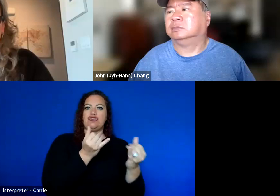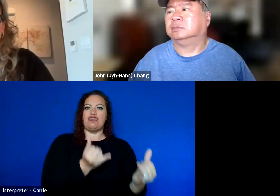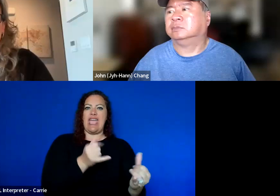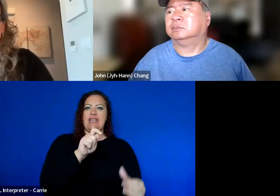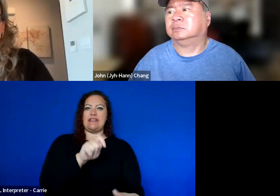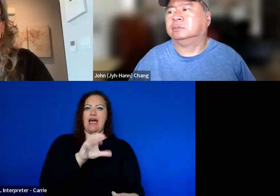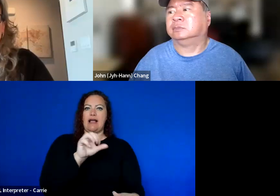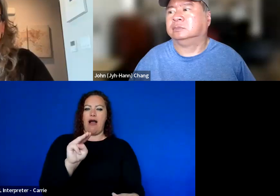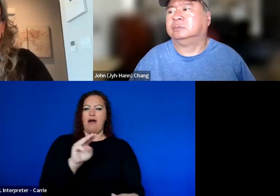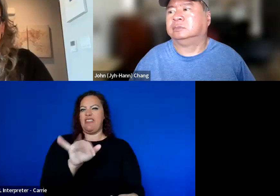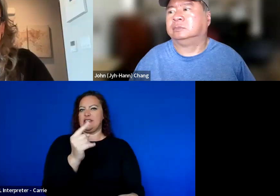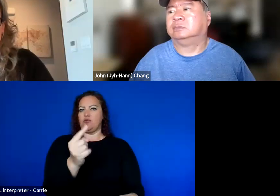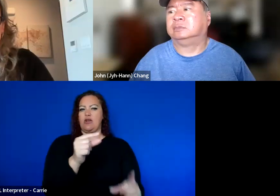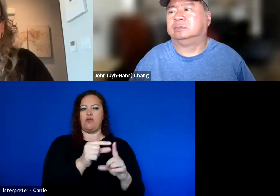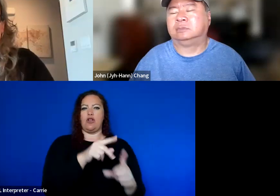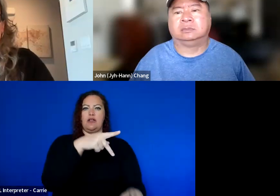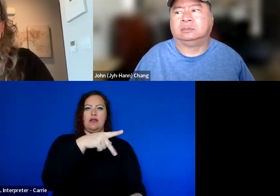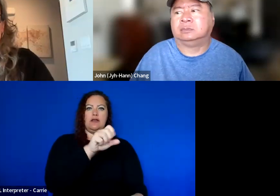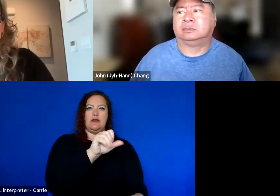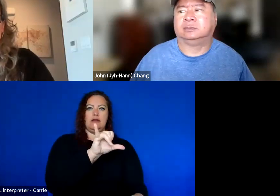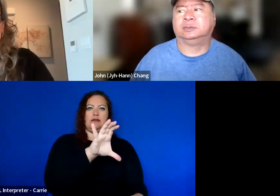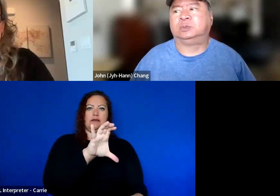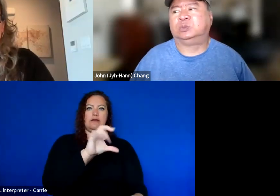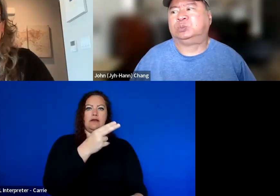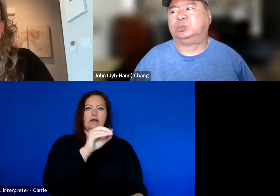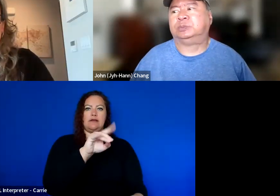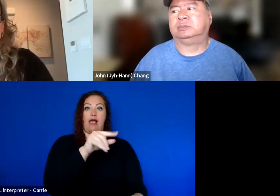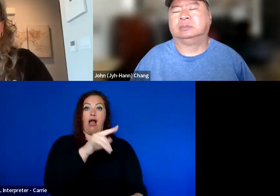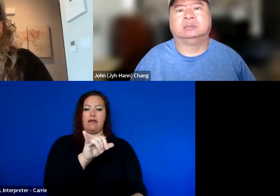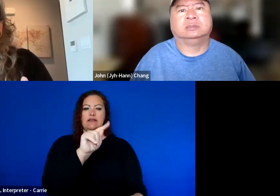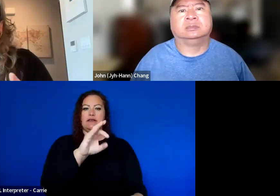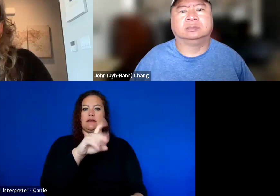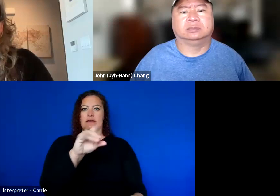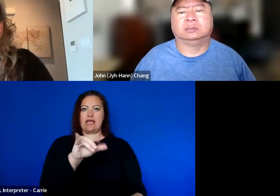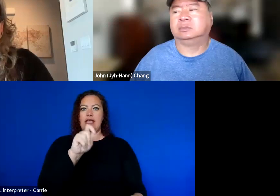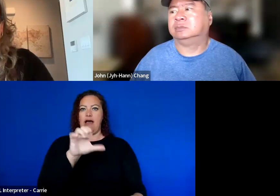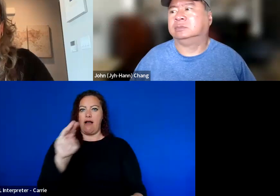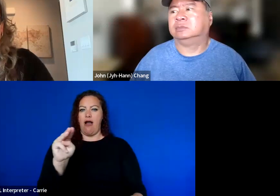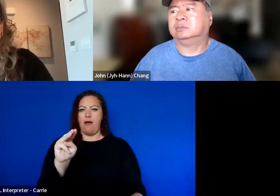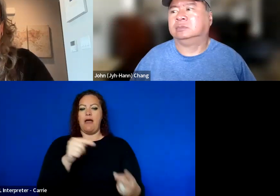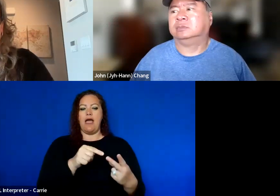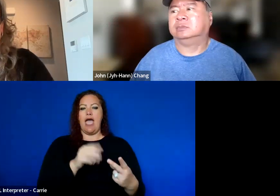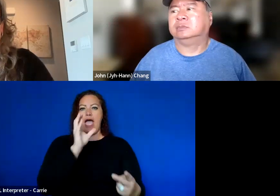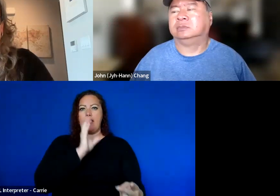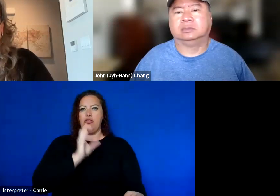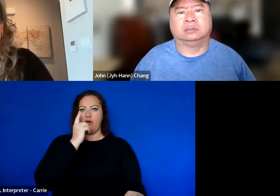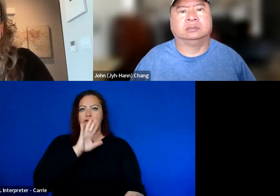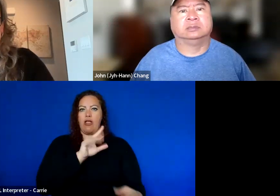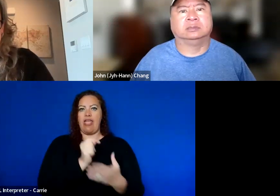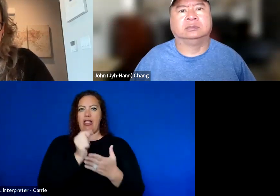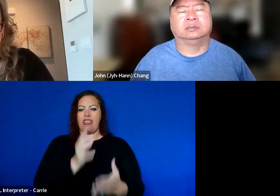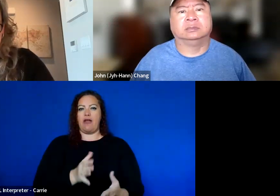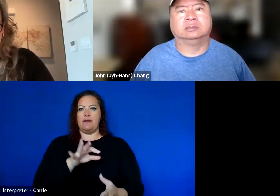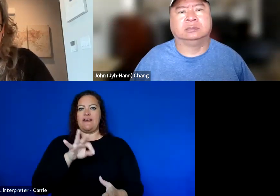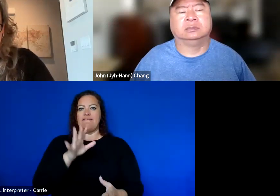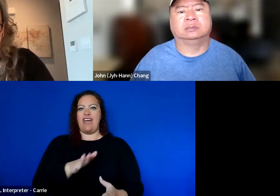psychologytoday.com. That's one word, Psychology Today. And then look for their therapist finder tool.